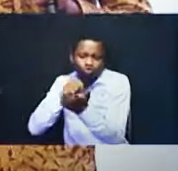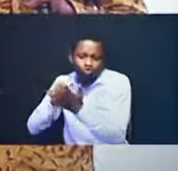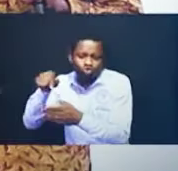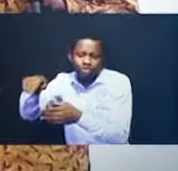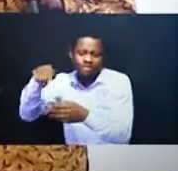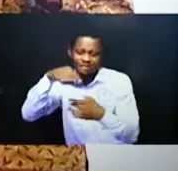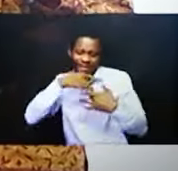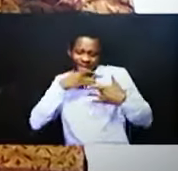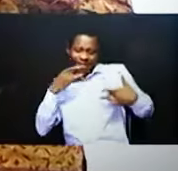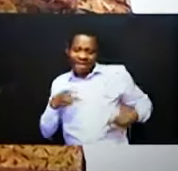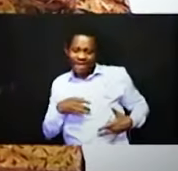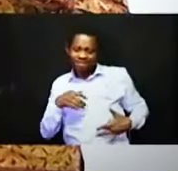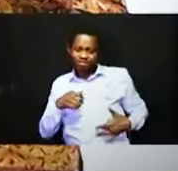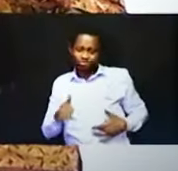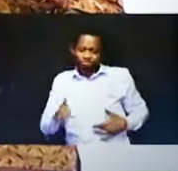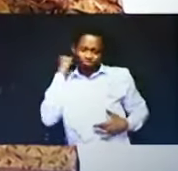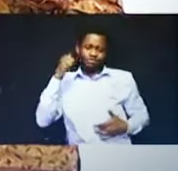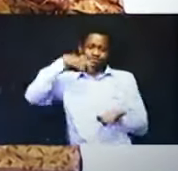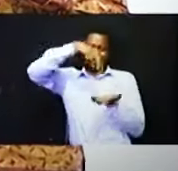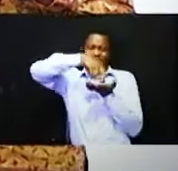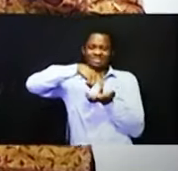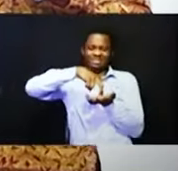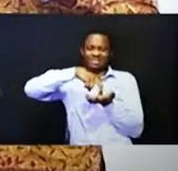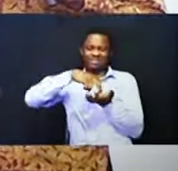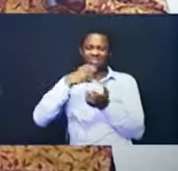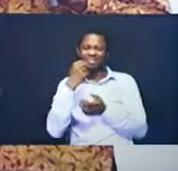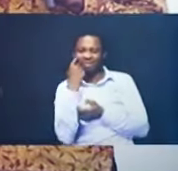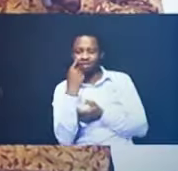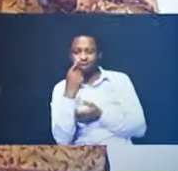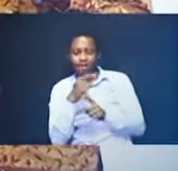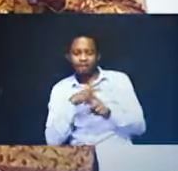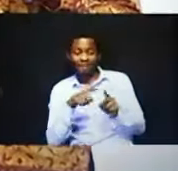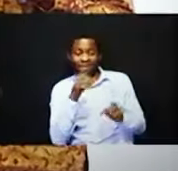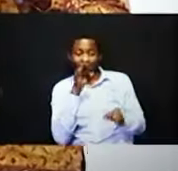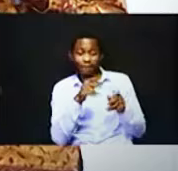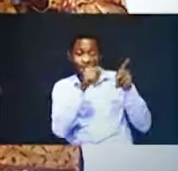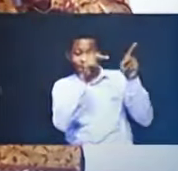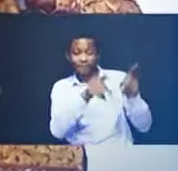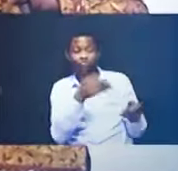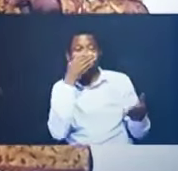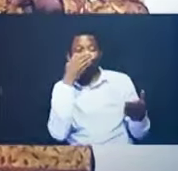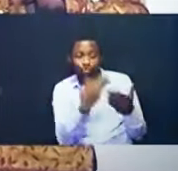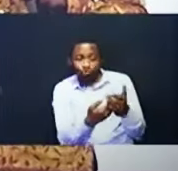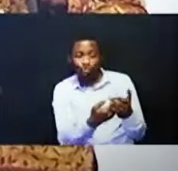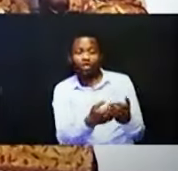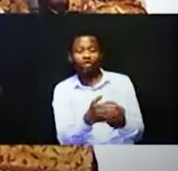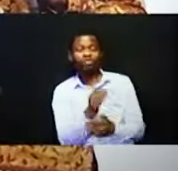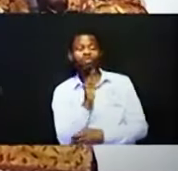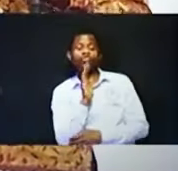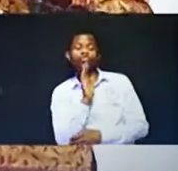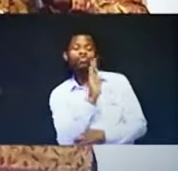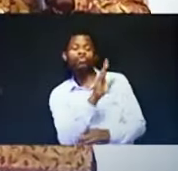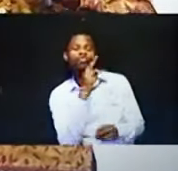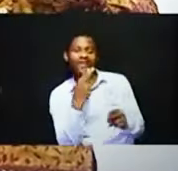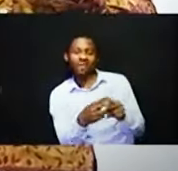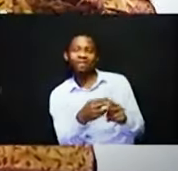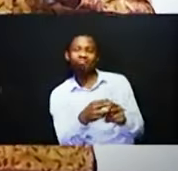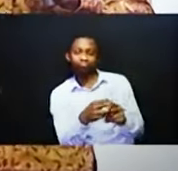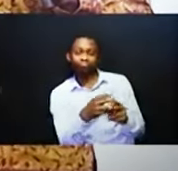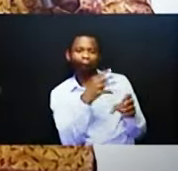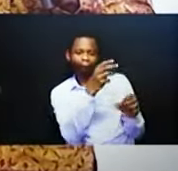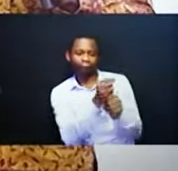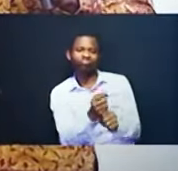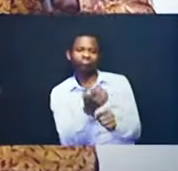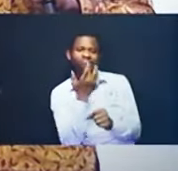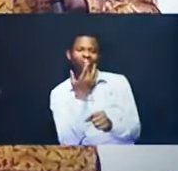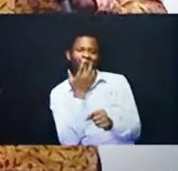nanso wakume muno na wankutono kra wamuno." But a good name will purchase favors for you without any compulsion. Nanso dim power